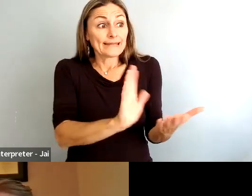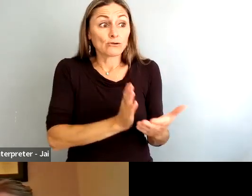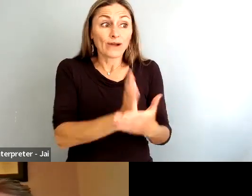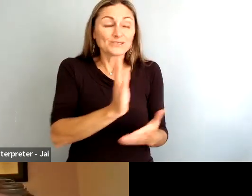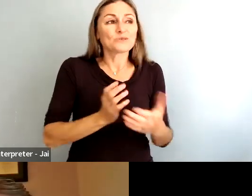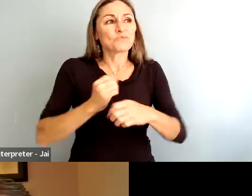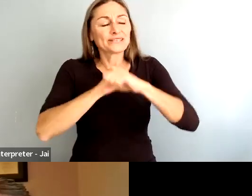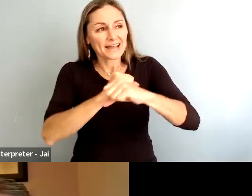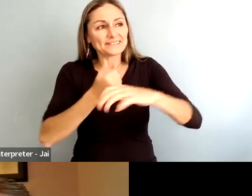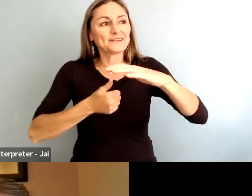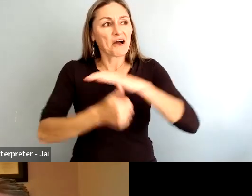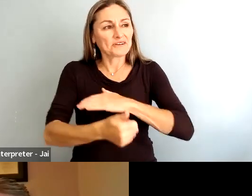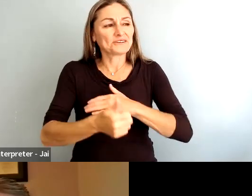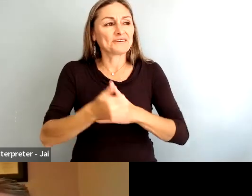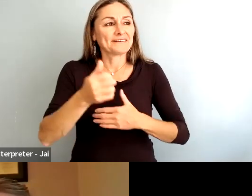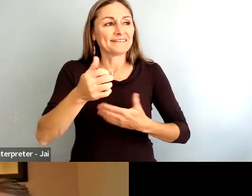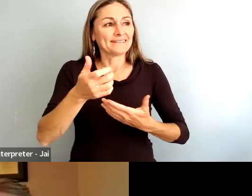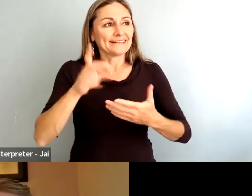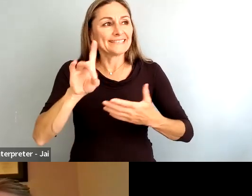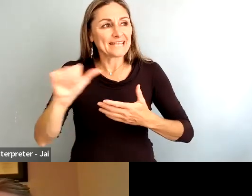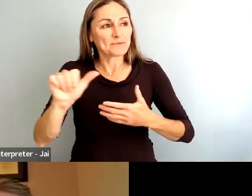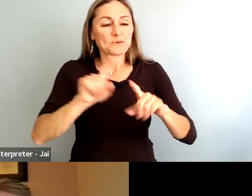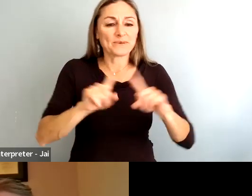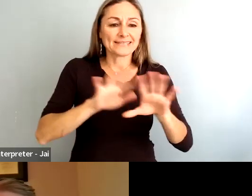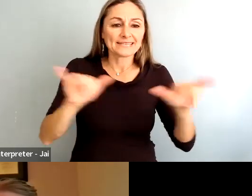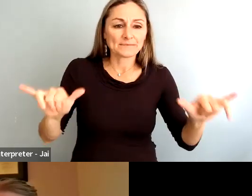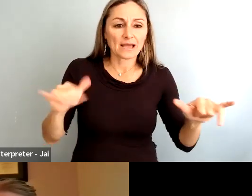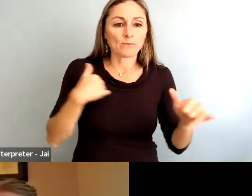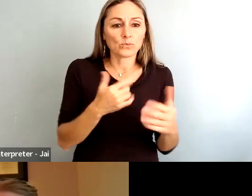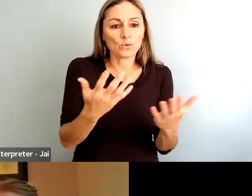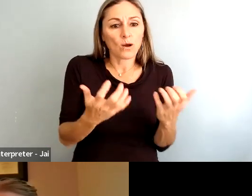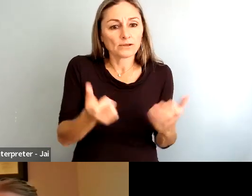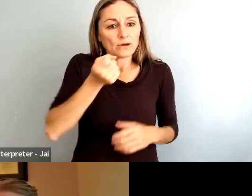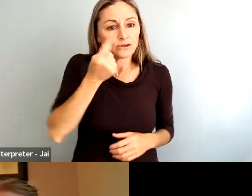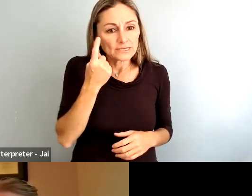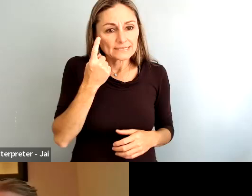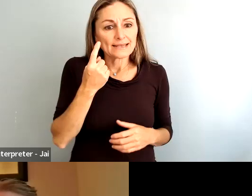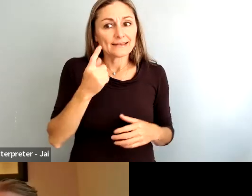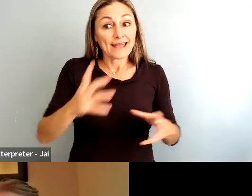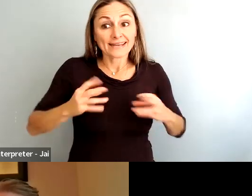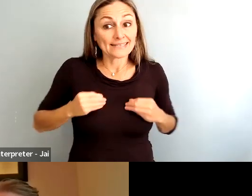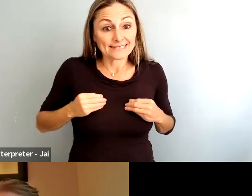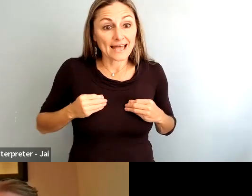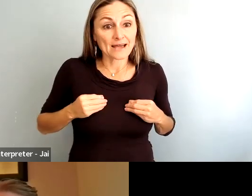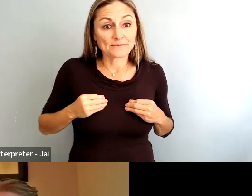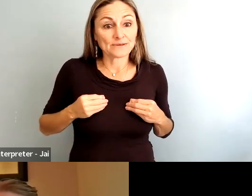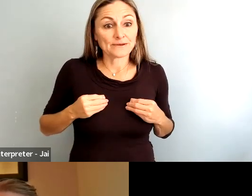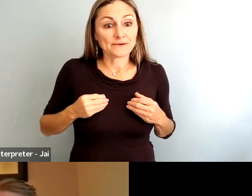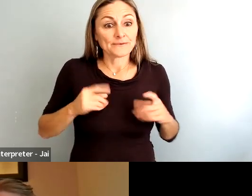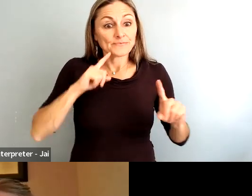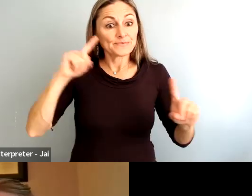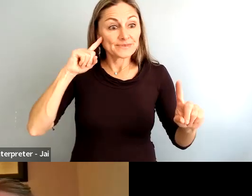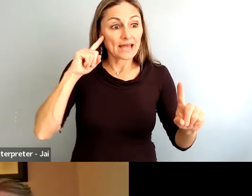also understanding that we are going to understand and accept their